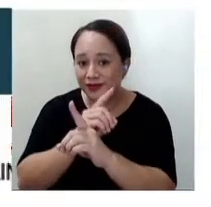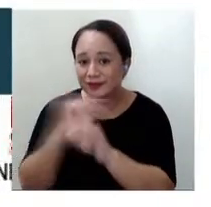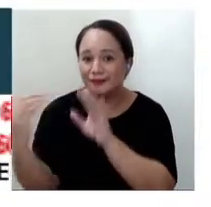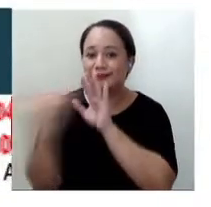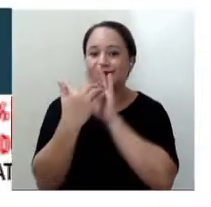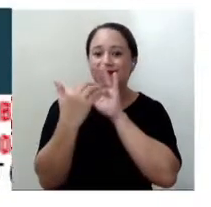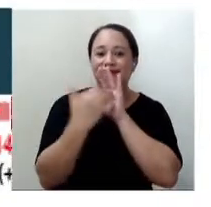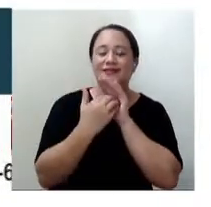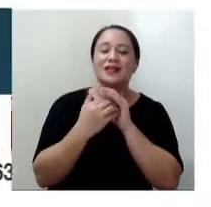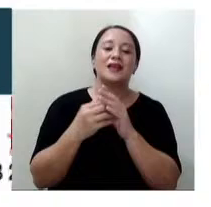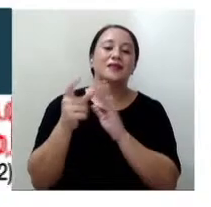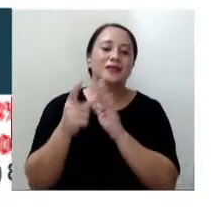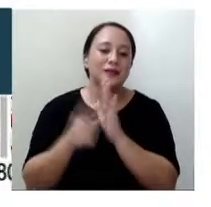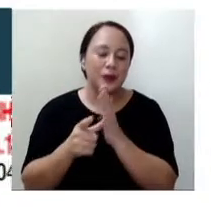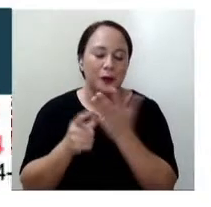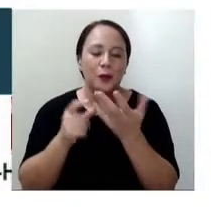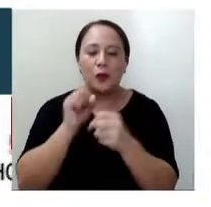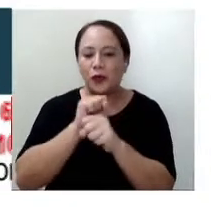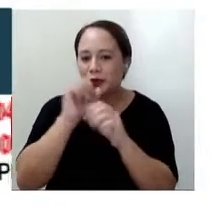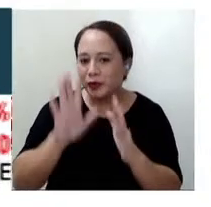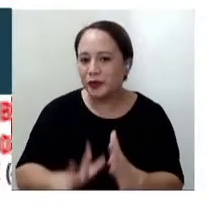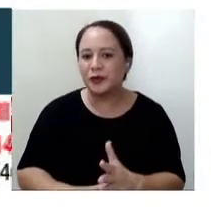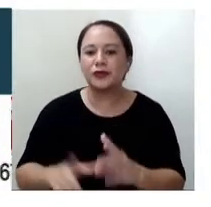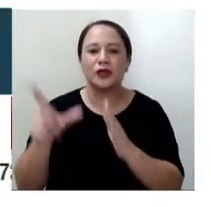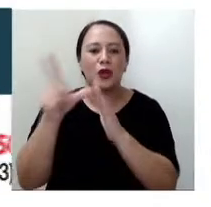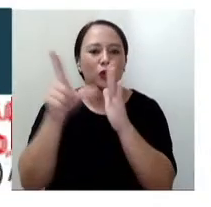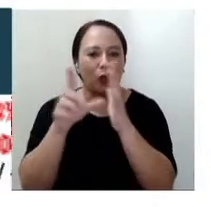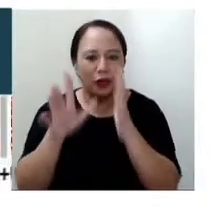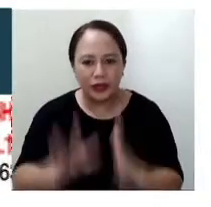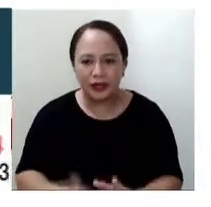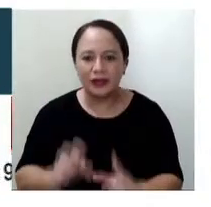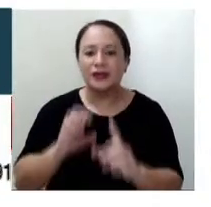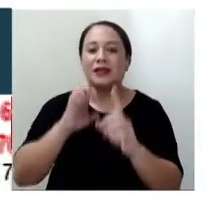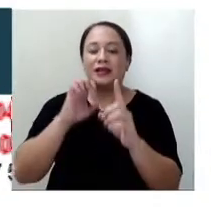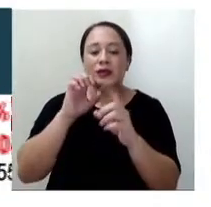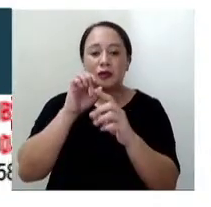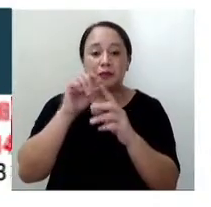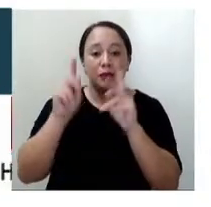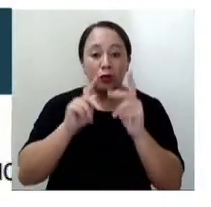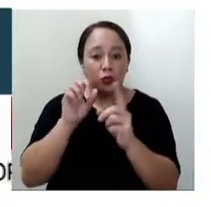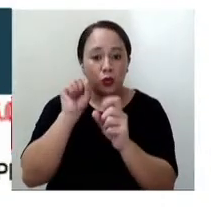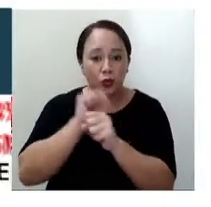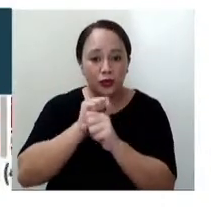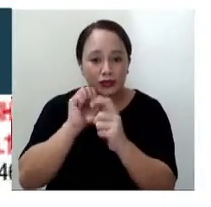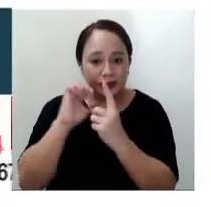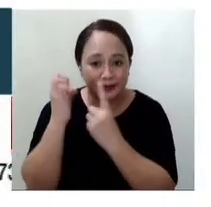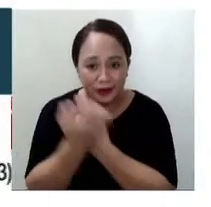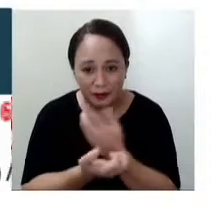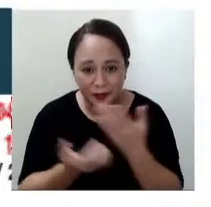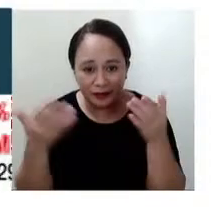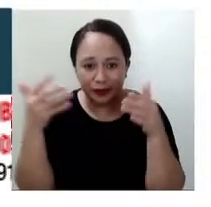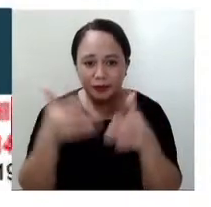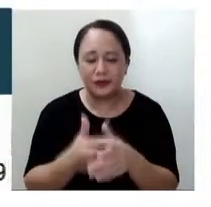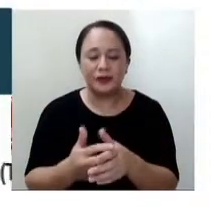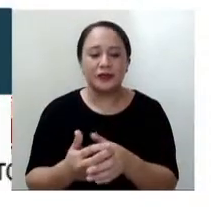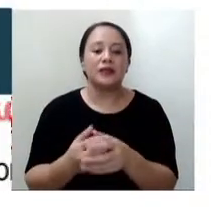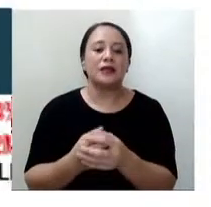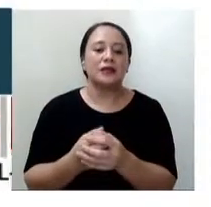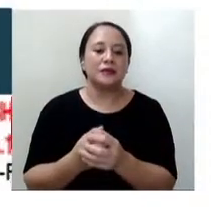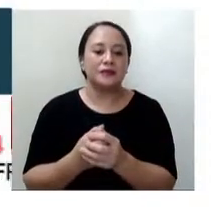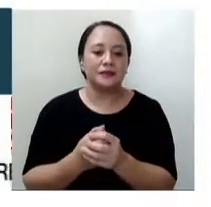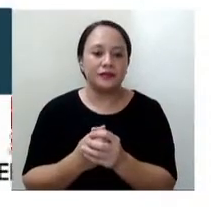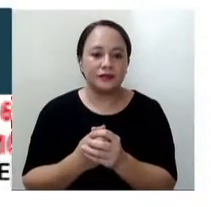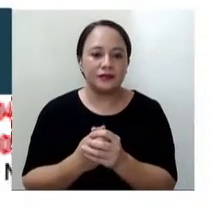legal workers, lawyers, and environmentalists, and many others. And it also looks on the war on the Moro